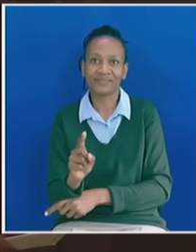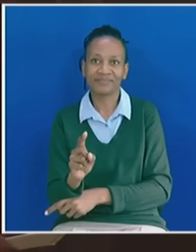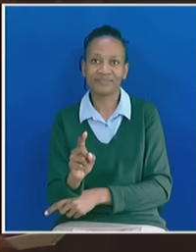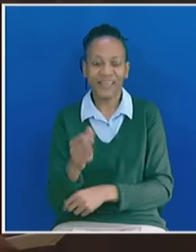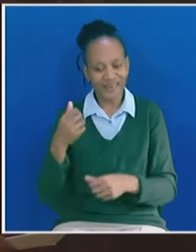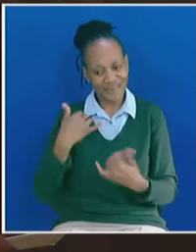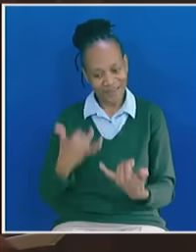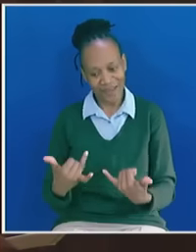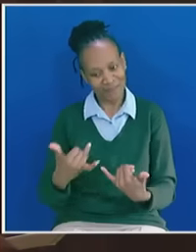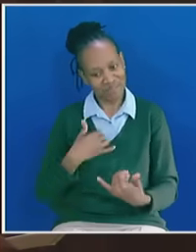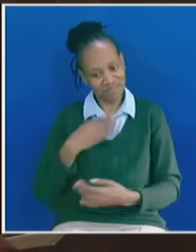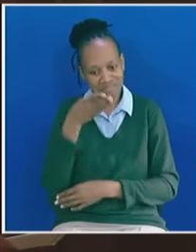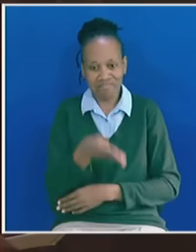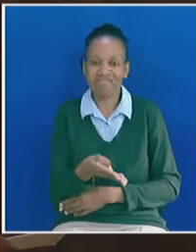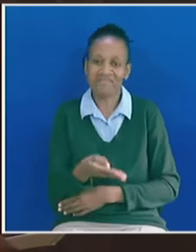are here.